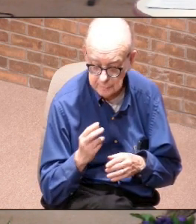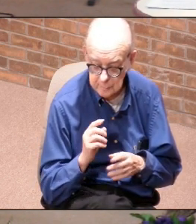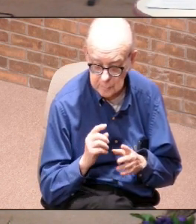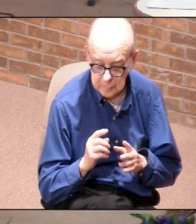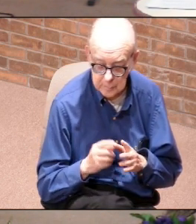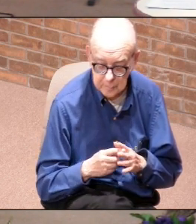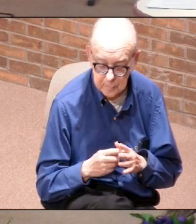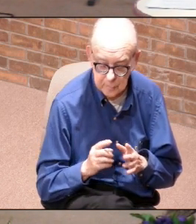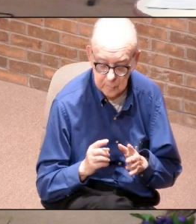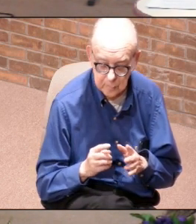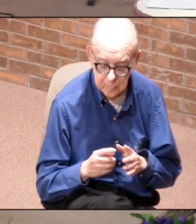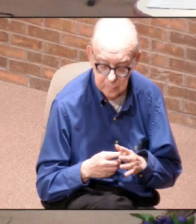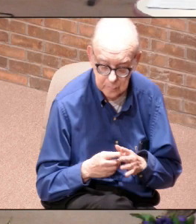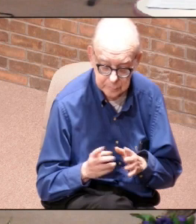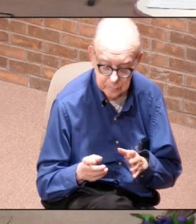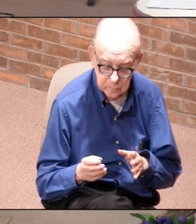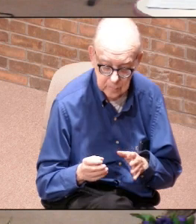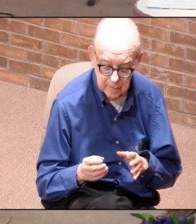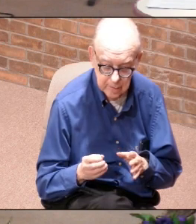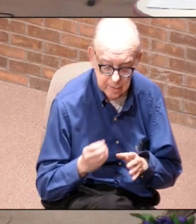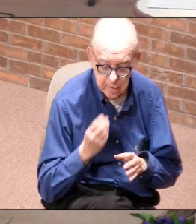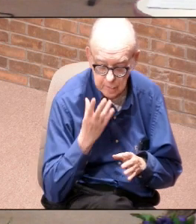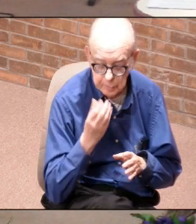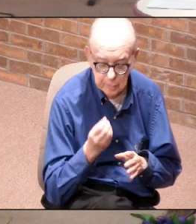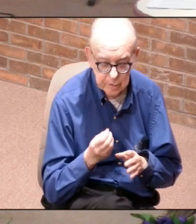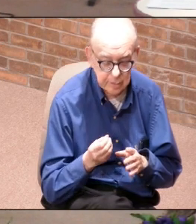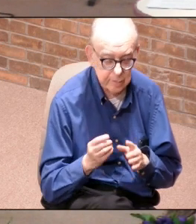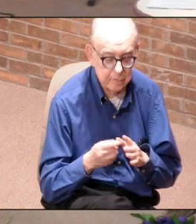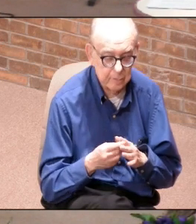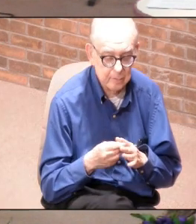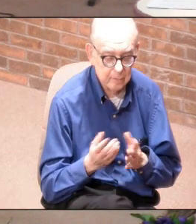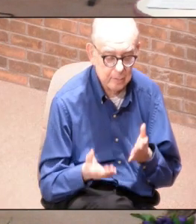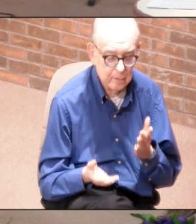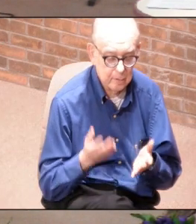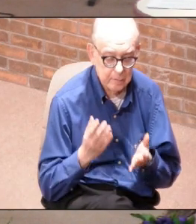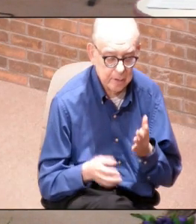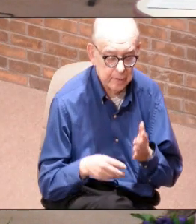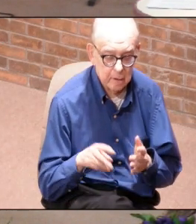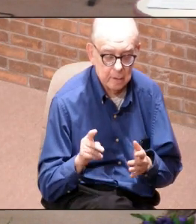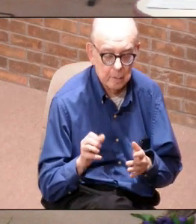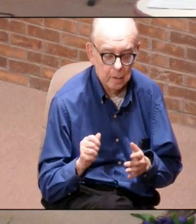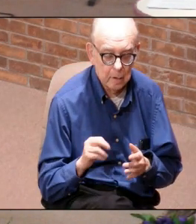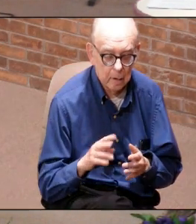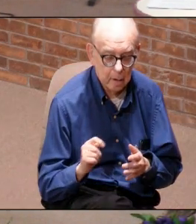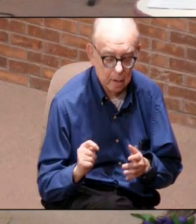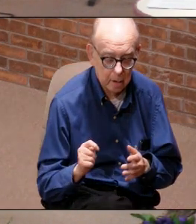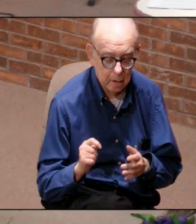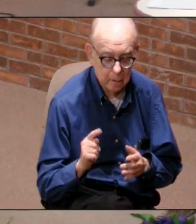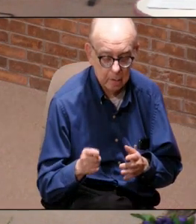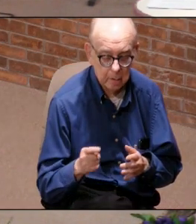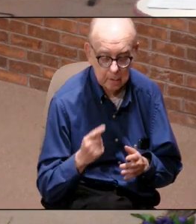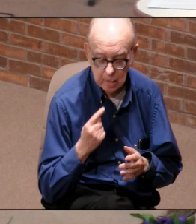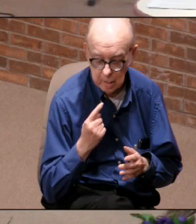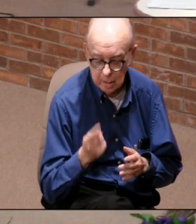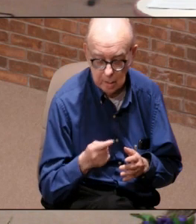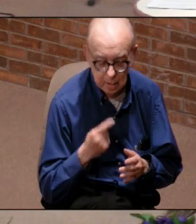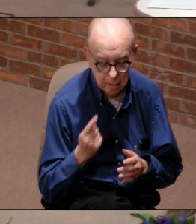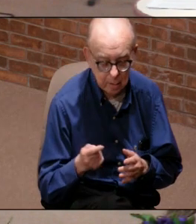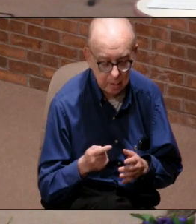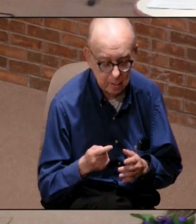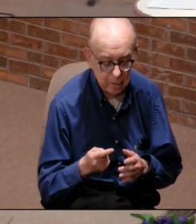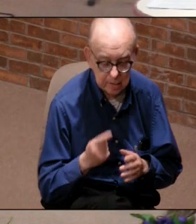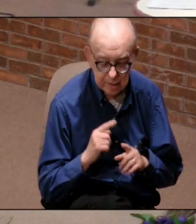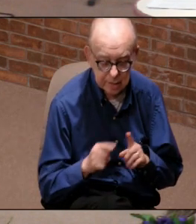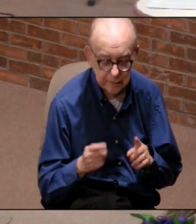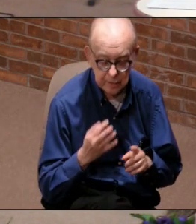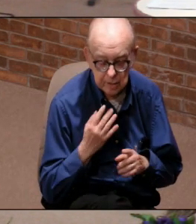start the beauty unfolding of maybe a plant that to you just looked like some